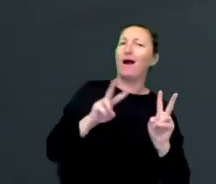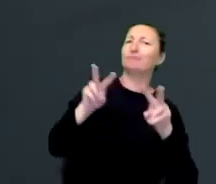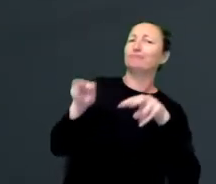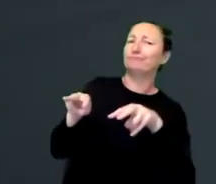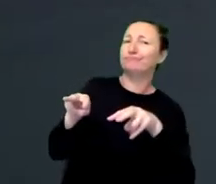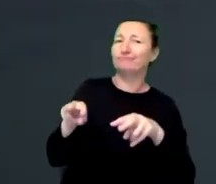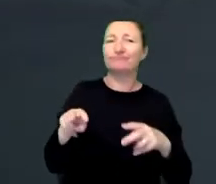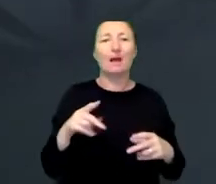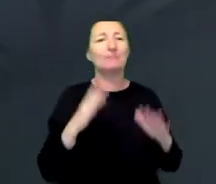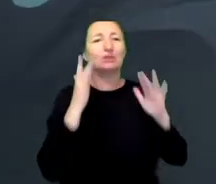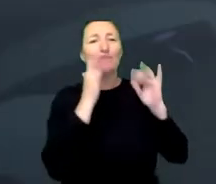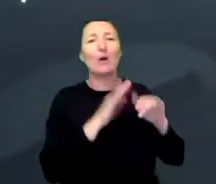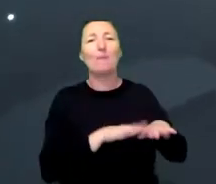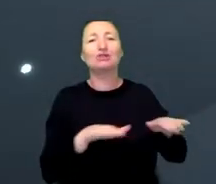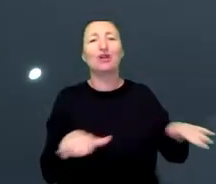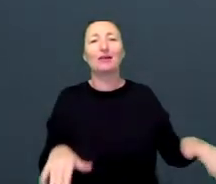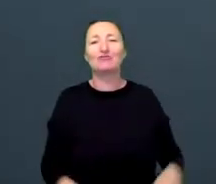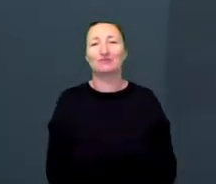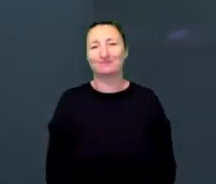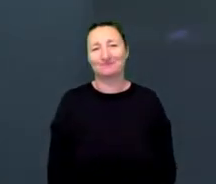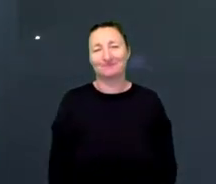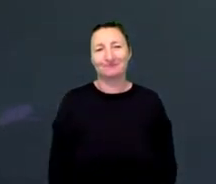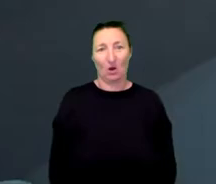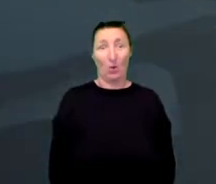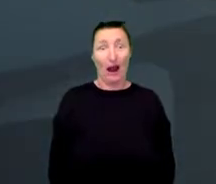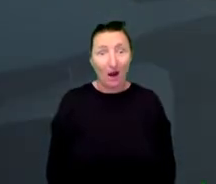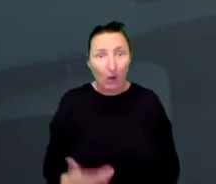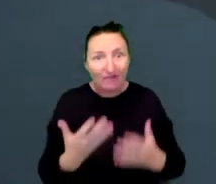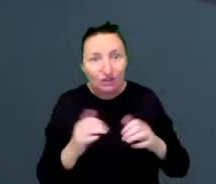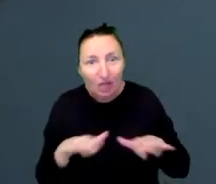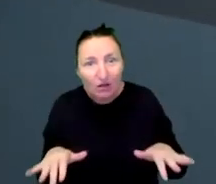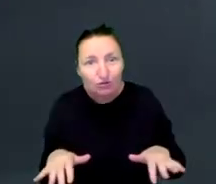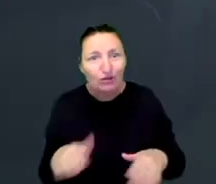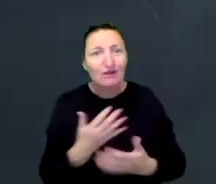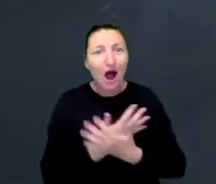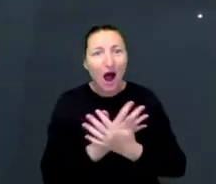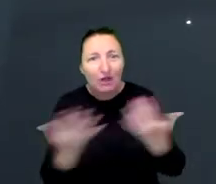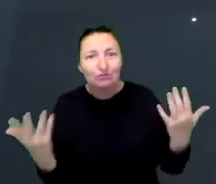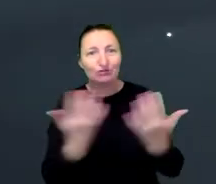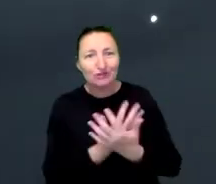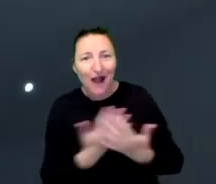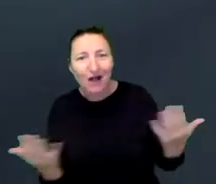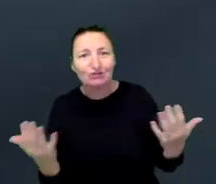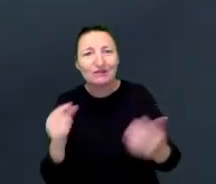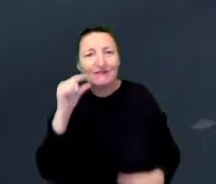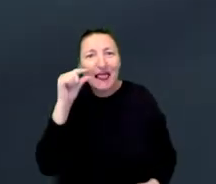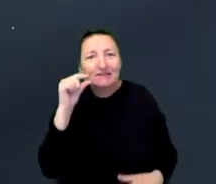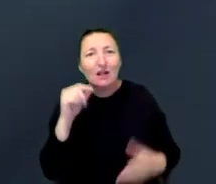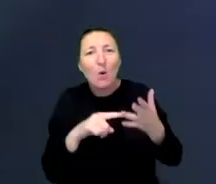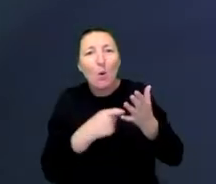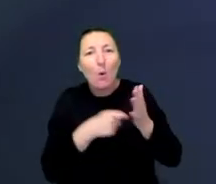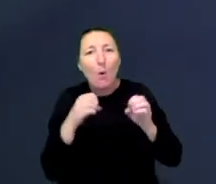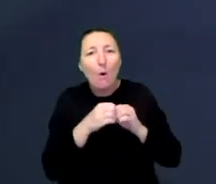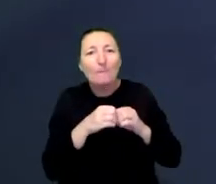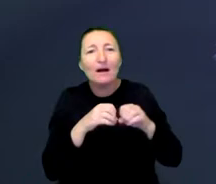offspring. Yeah. Wow, offspring. There's hundreds. Hundreds of little orb children. But not all of them